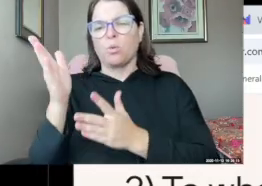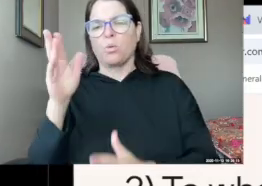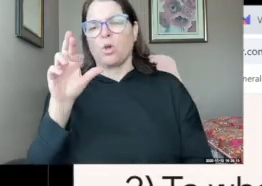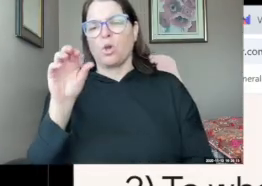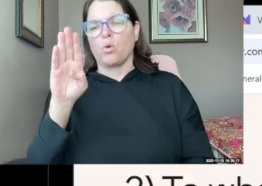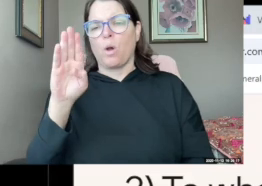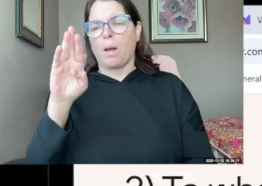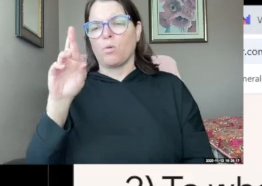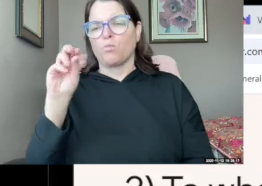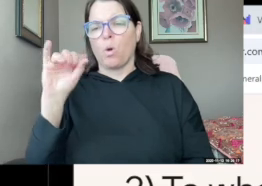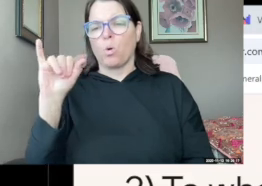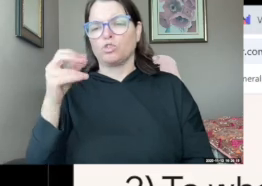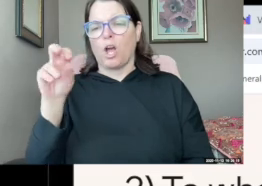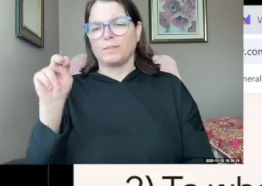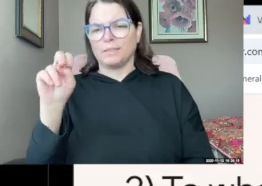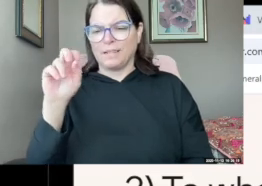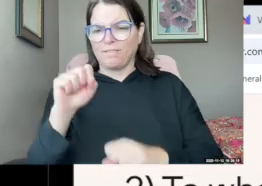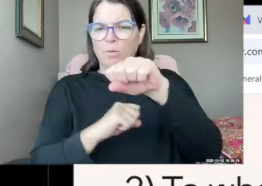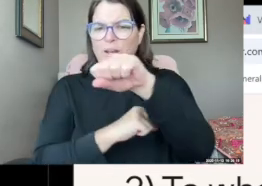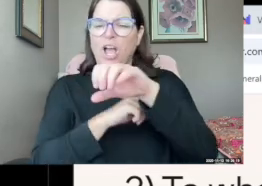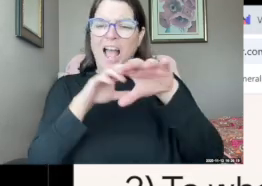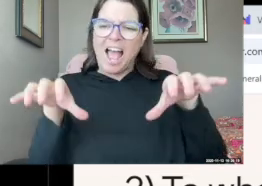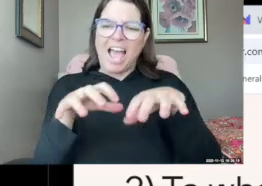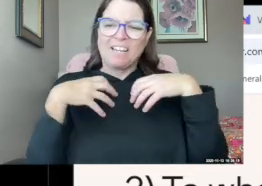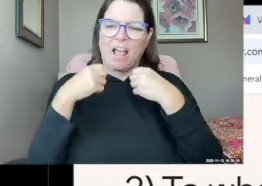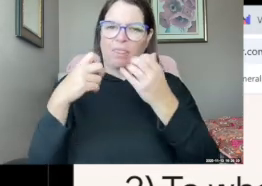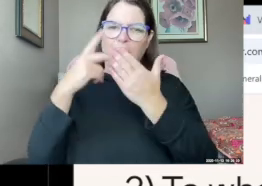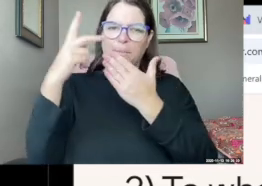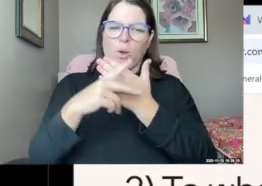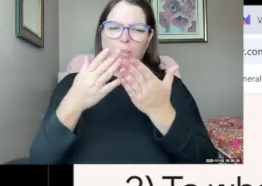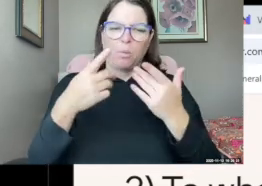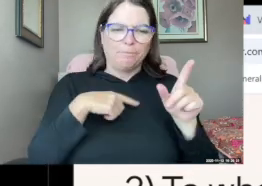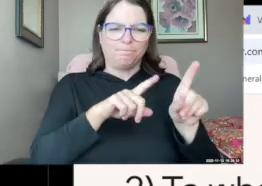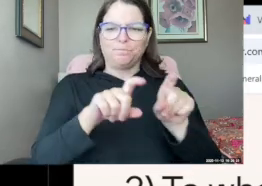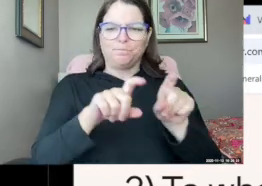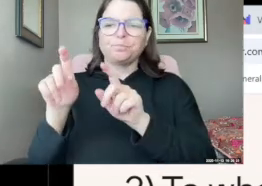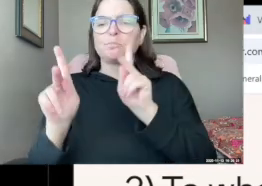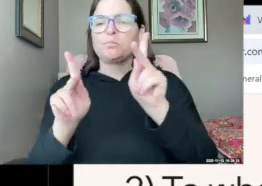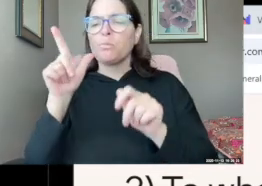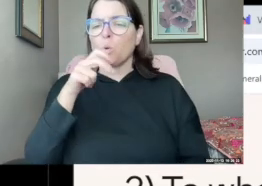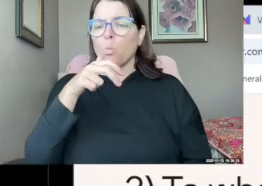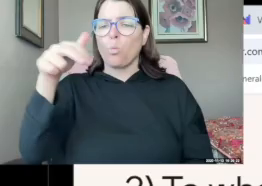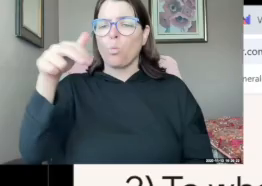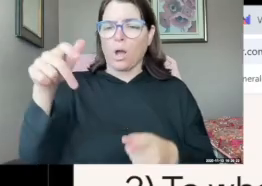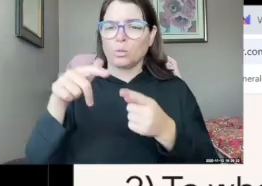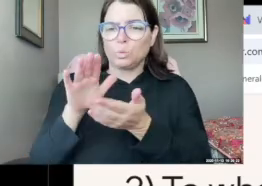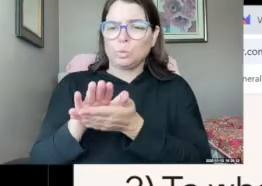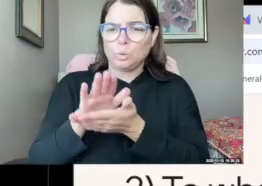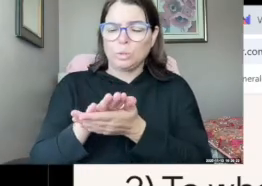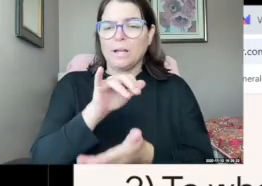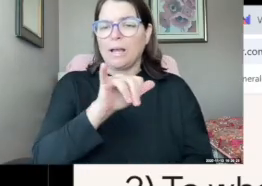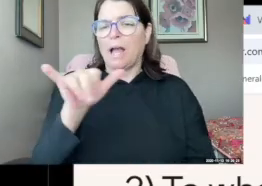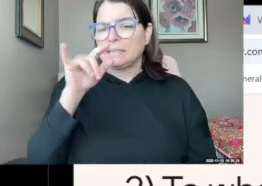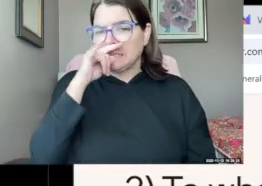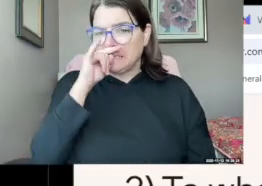people through Robert O. Johnson Foundation Active Healthy programs in the past, people who walk